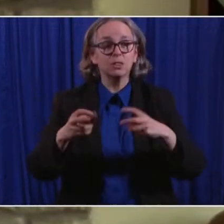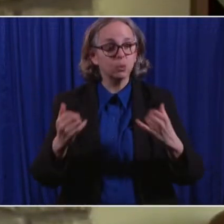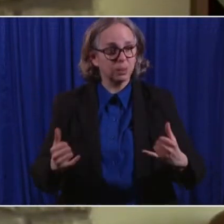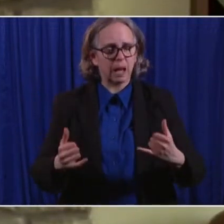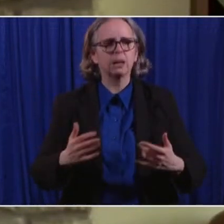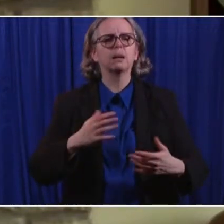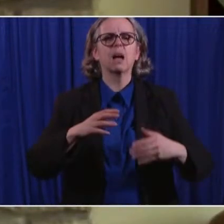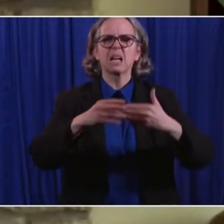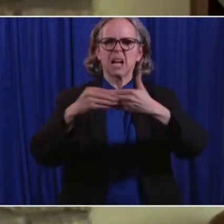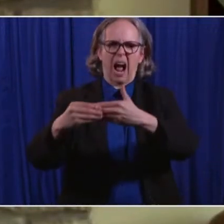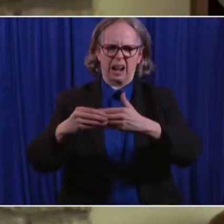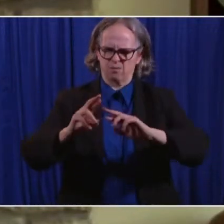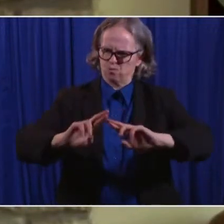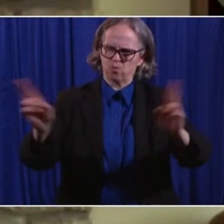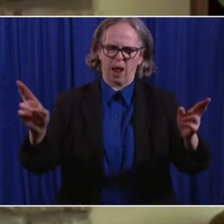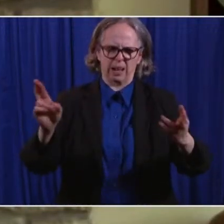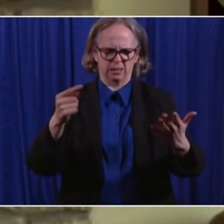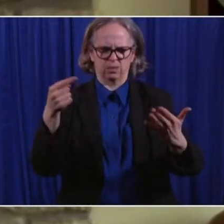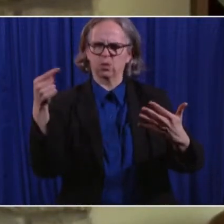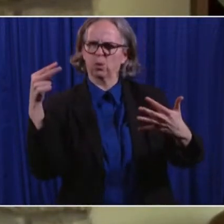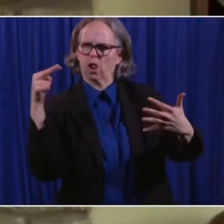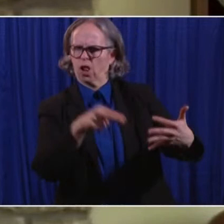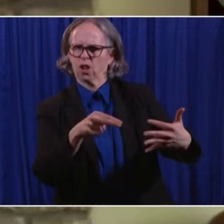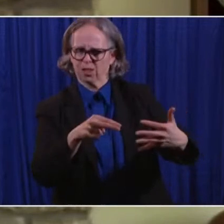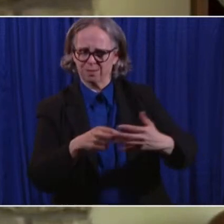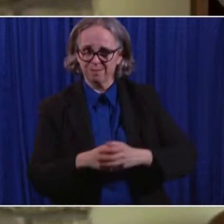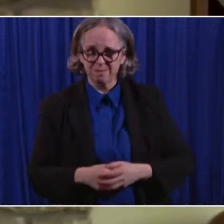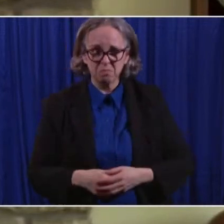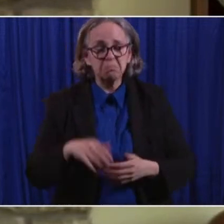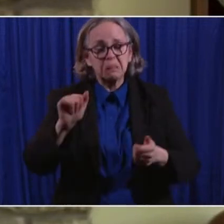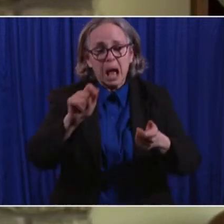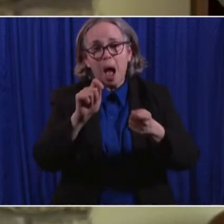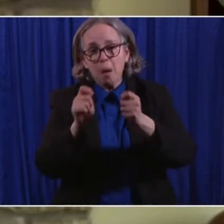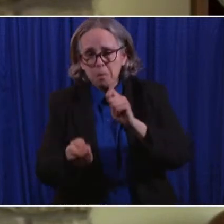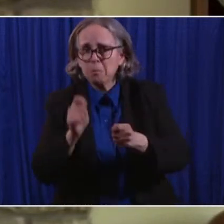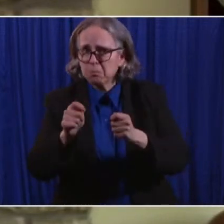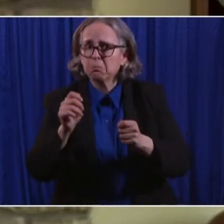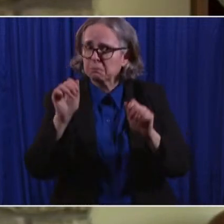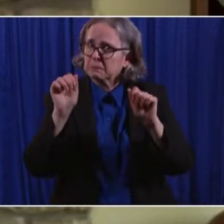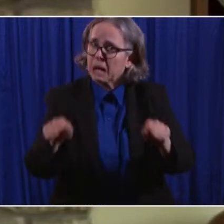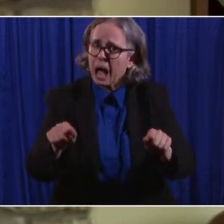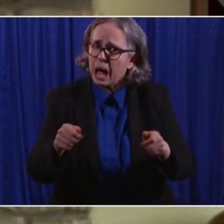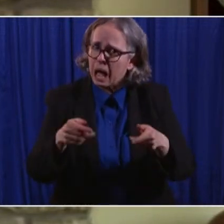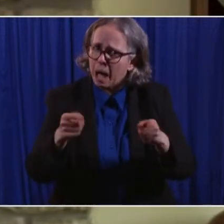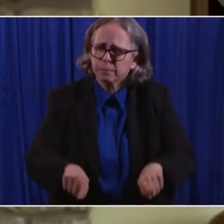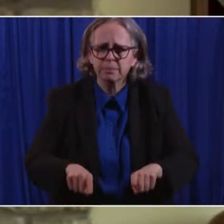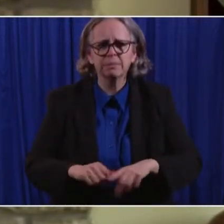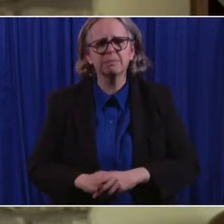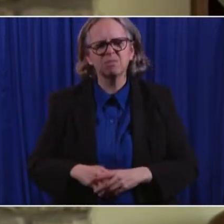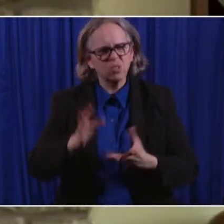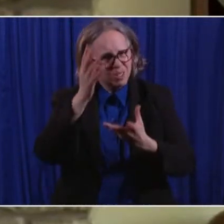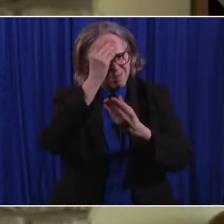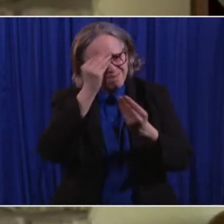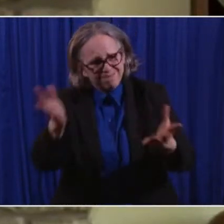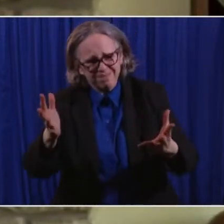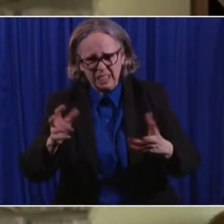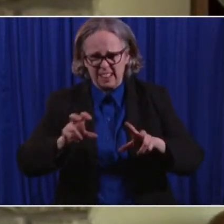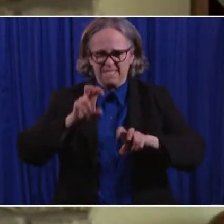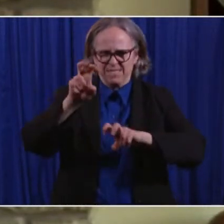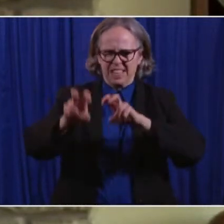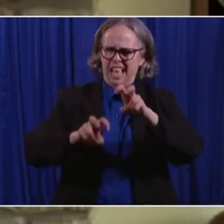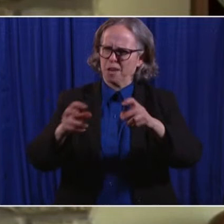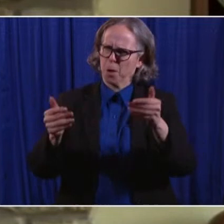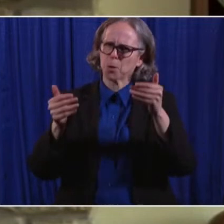are those guidelines. They could change in the future, but we wanted to give fairs an idea of how they'll be able to